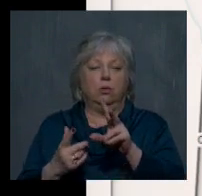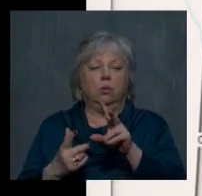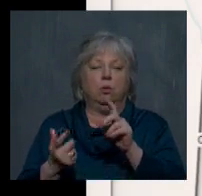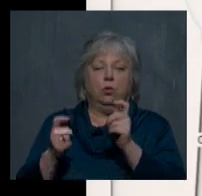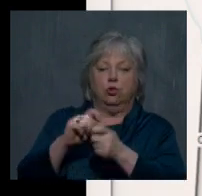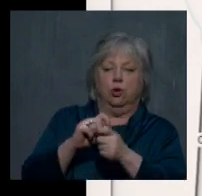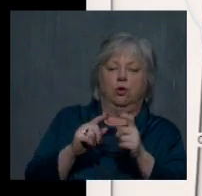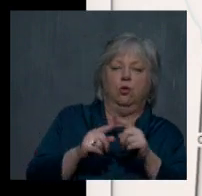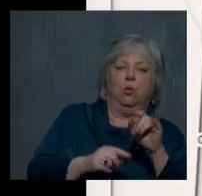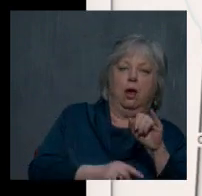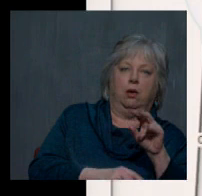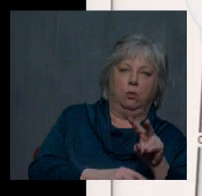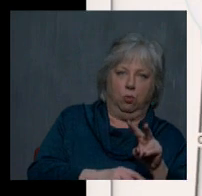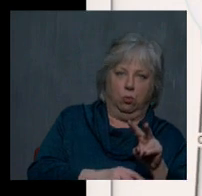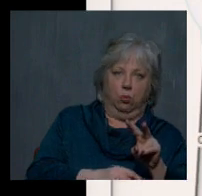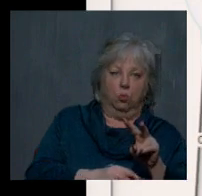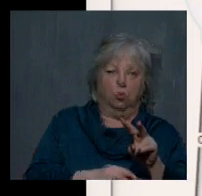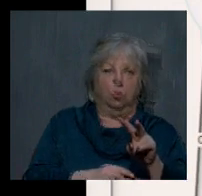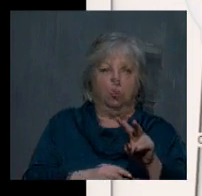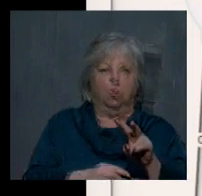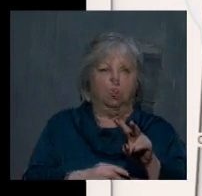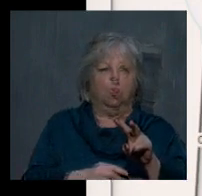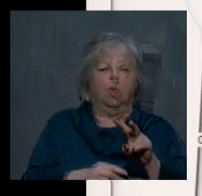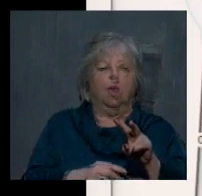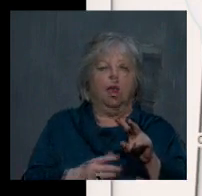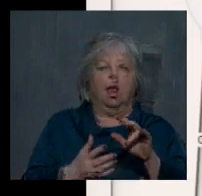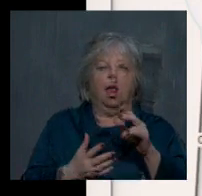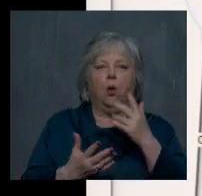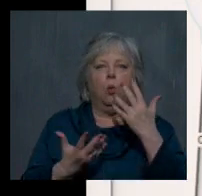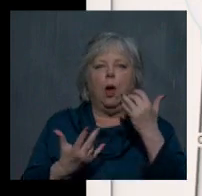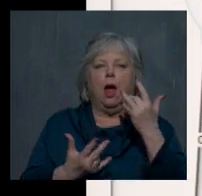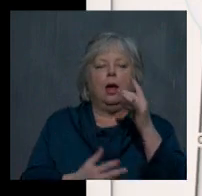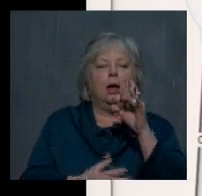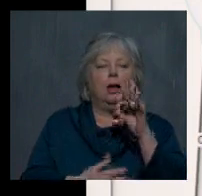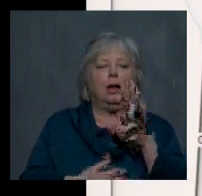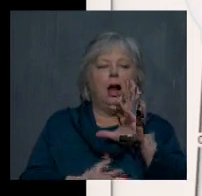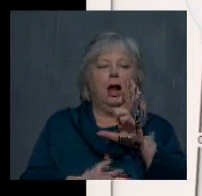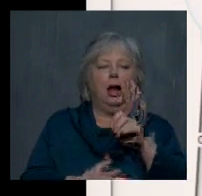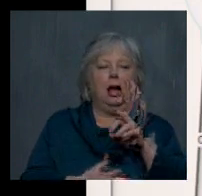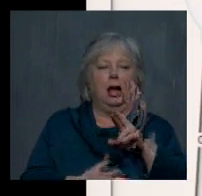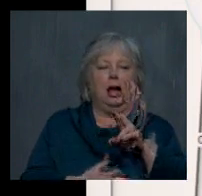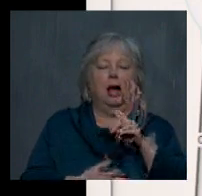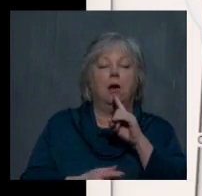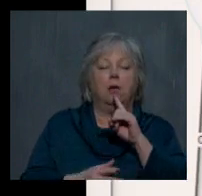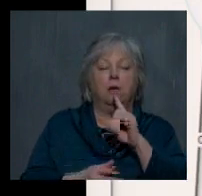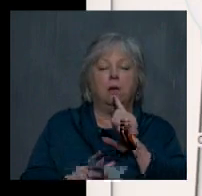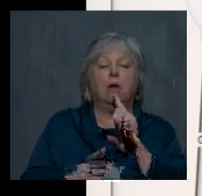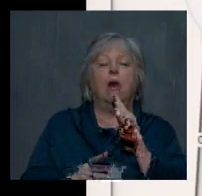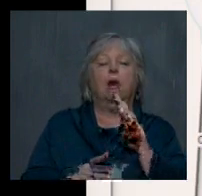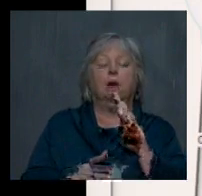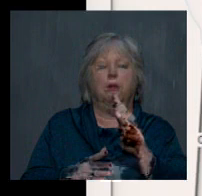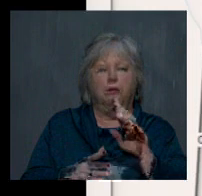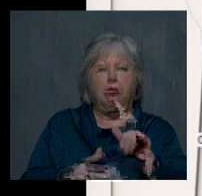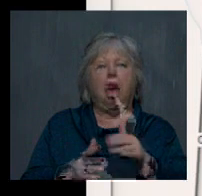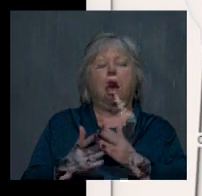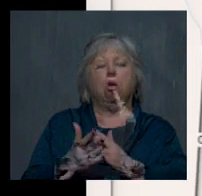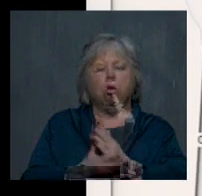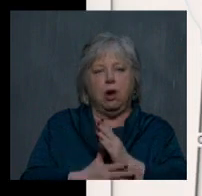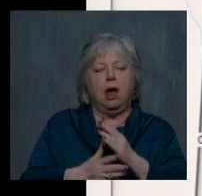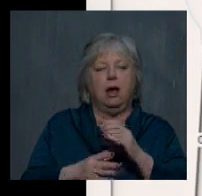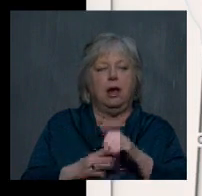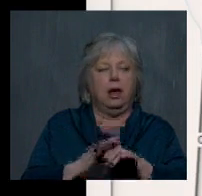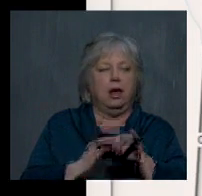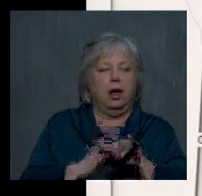to I-2, and the reason why daycare is by right in the I-2. It's I-2